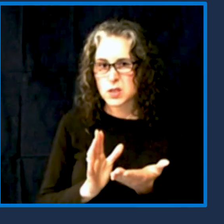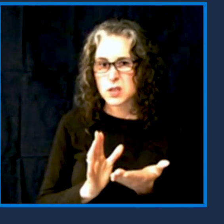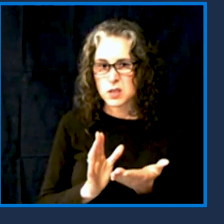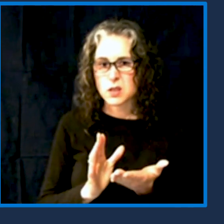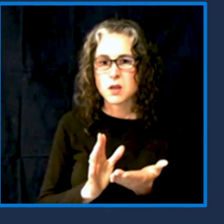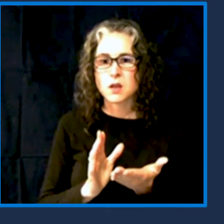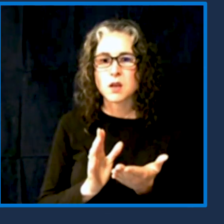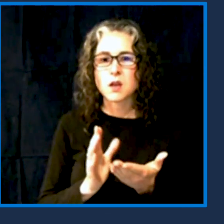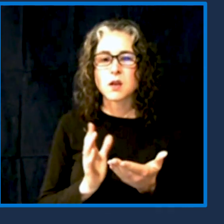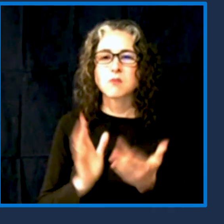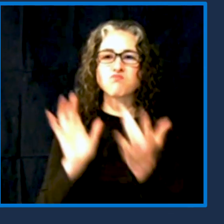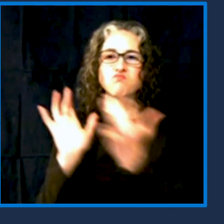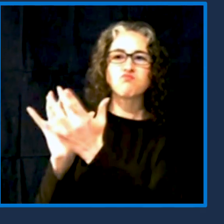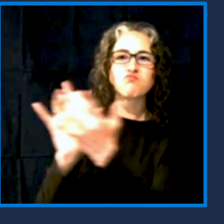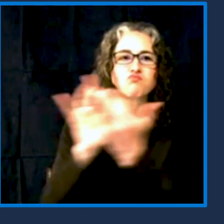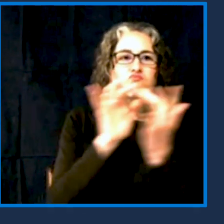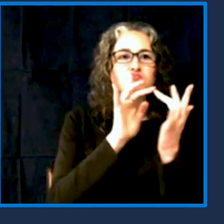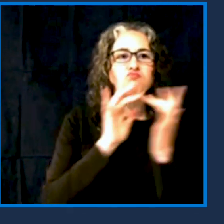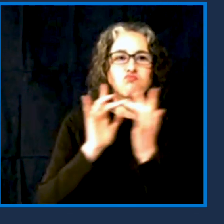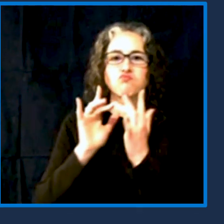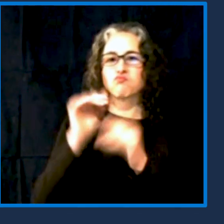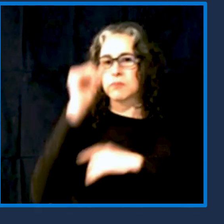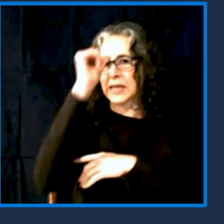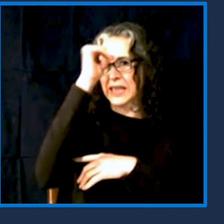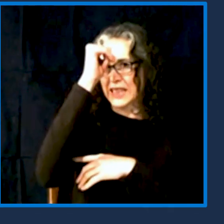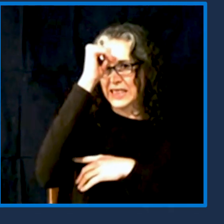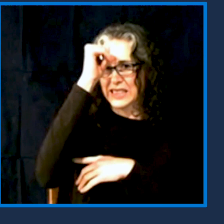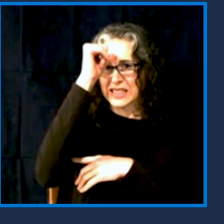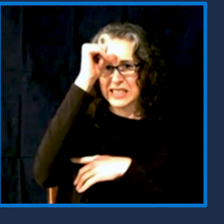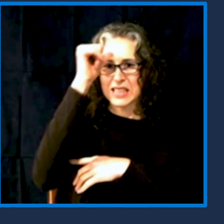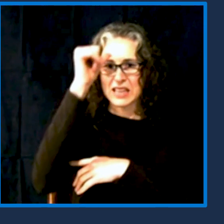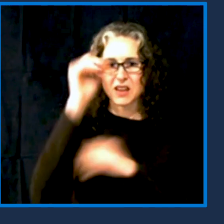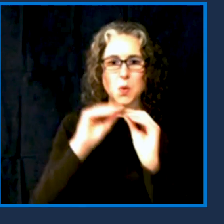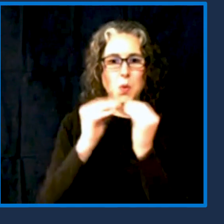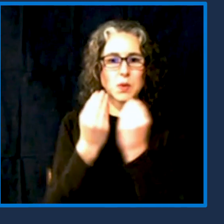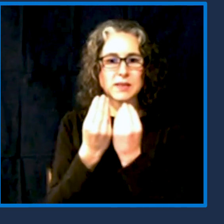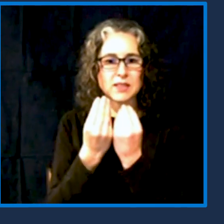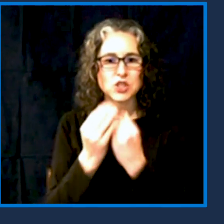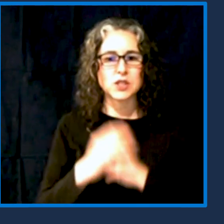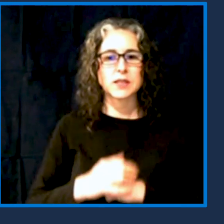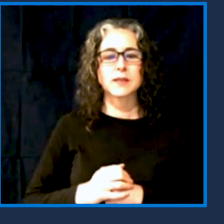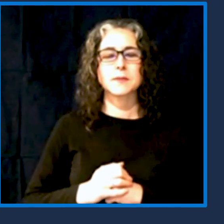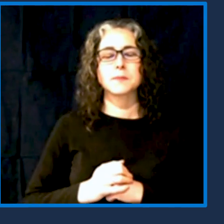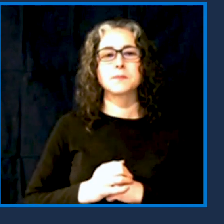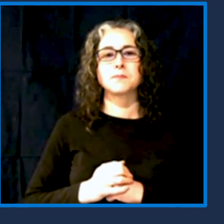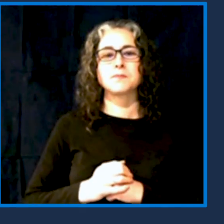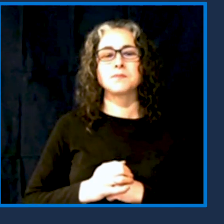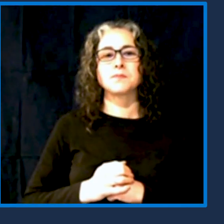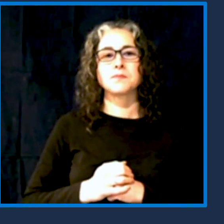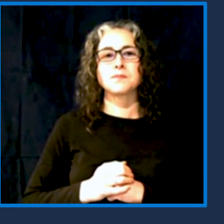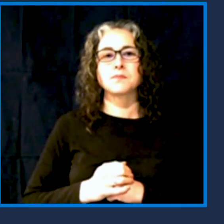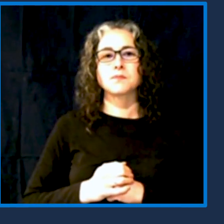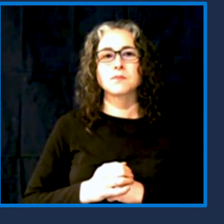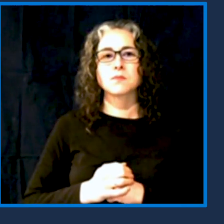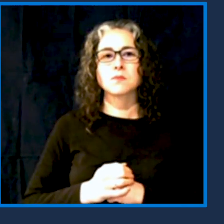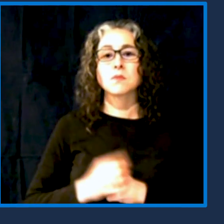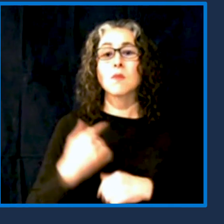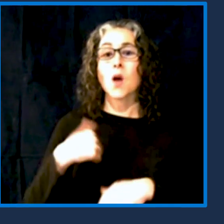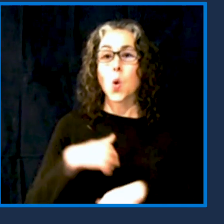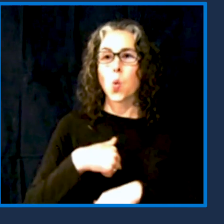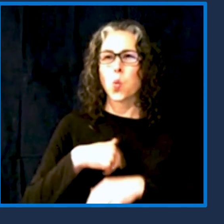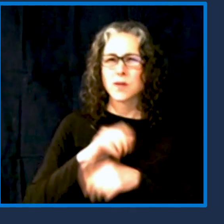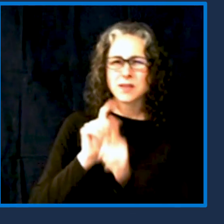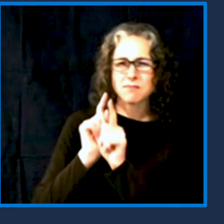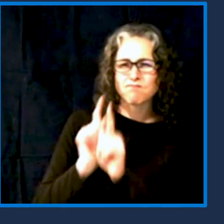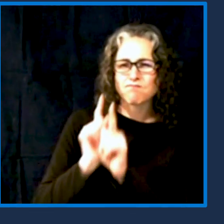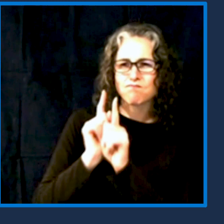them connected with, different people across the India Development Organization. And working closely with these